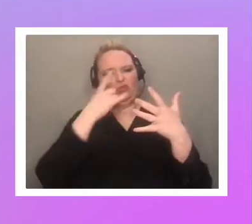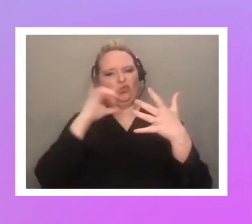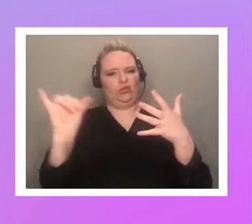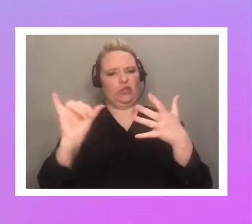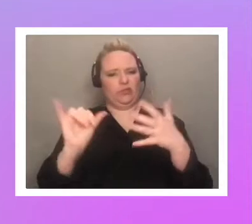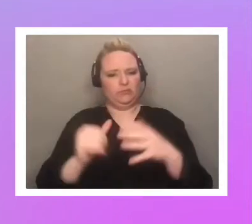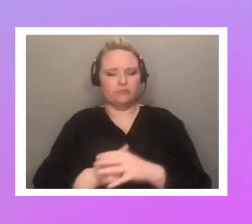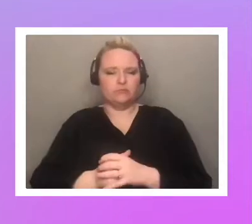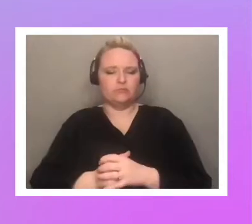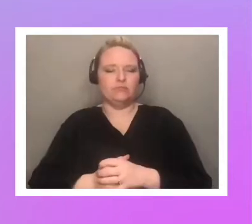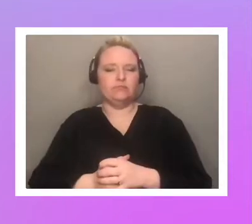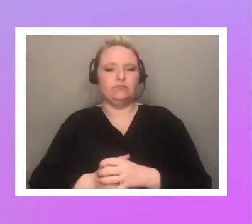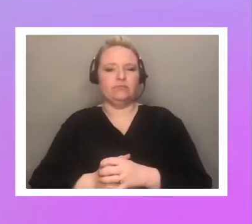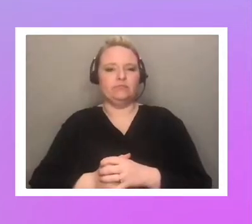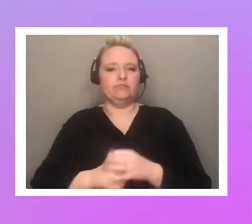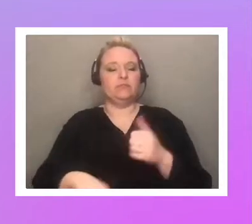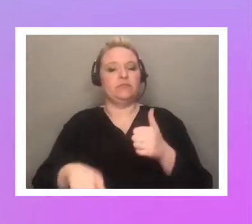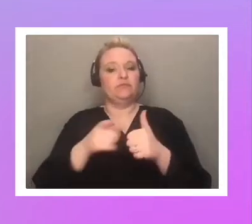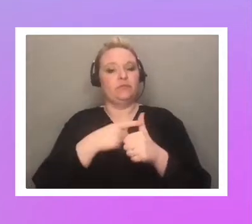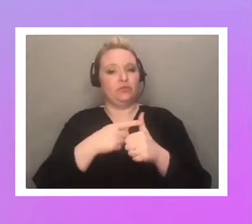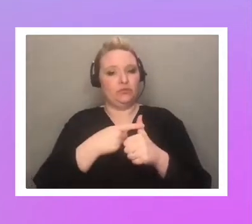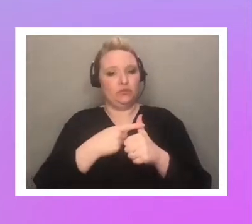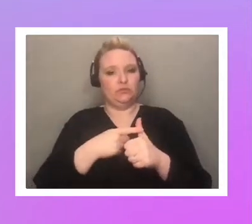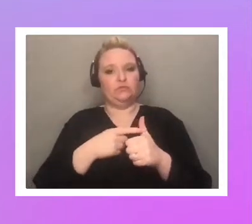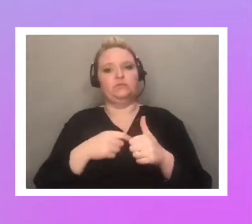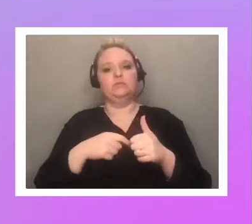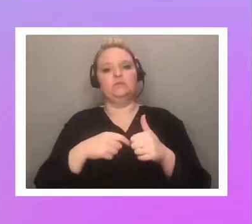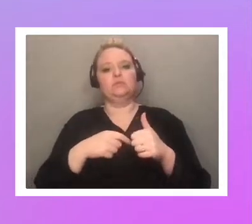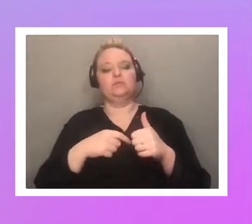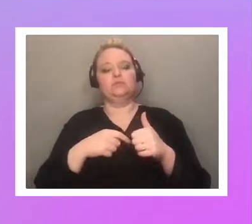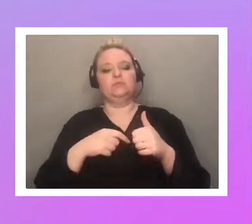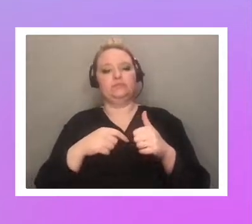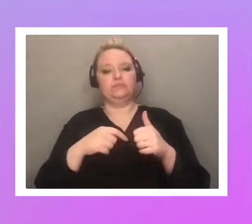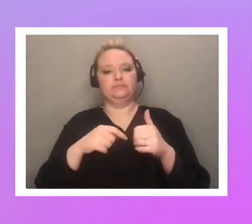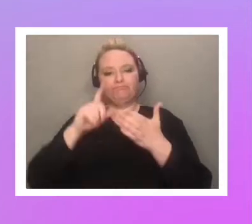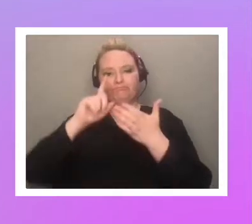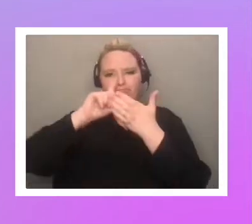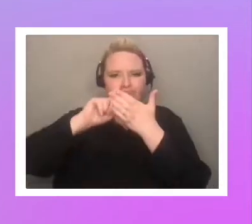would be. So one is review of